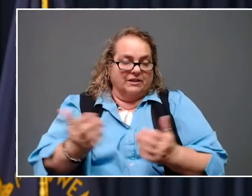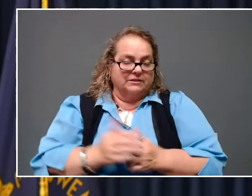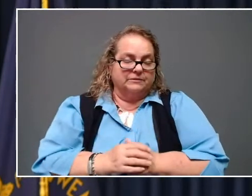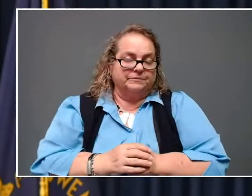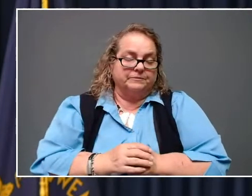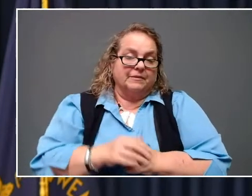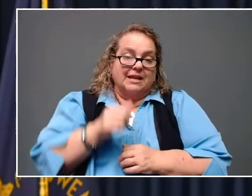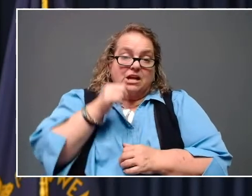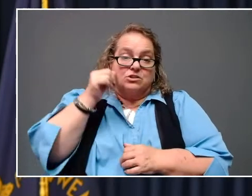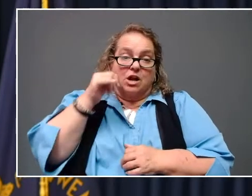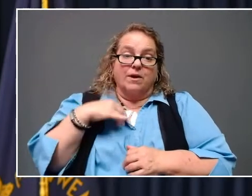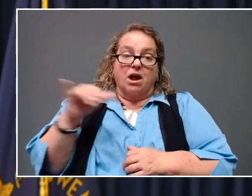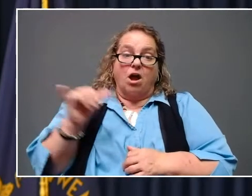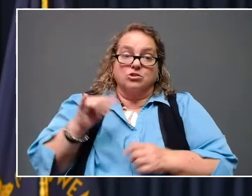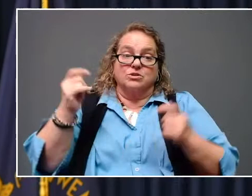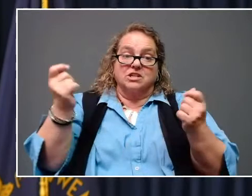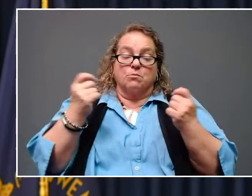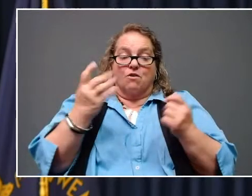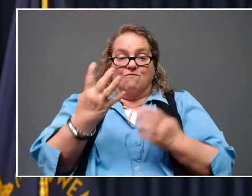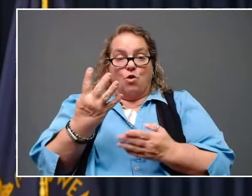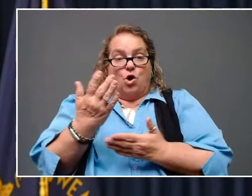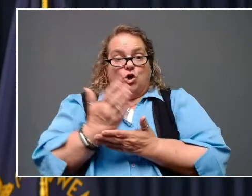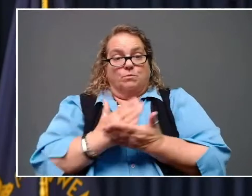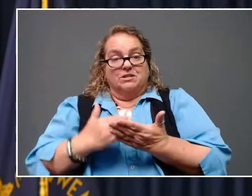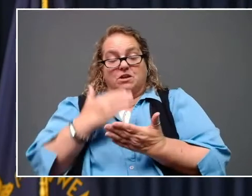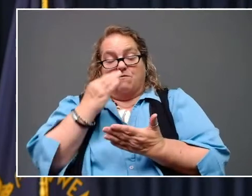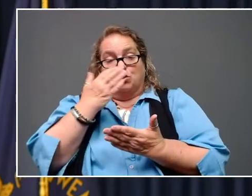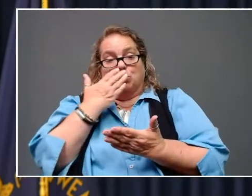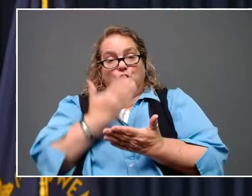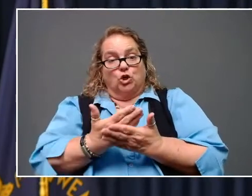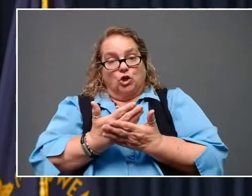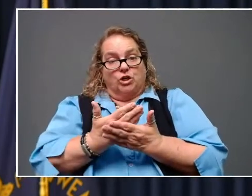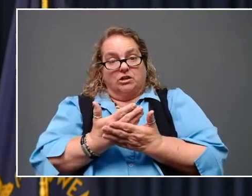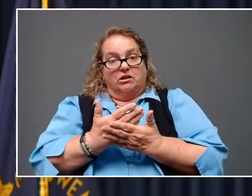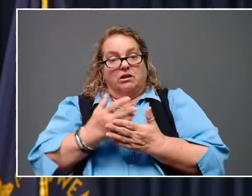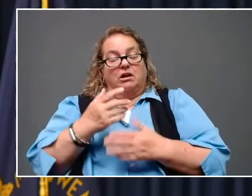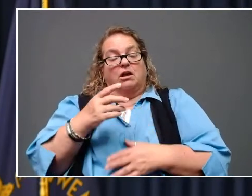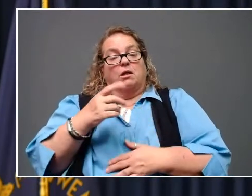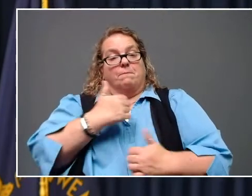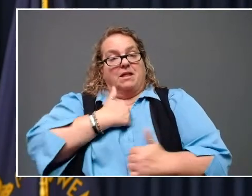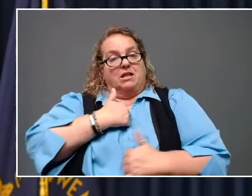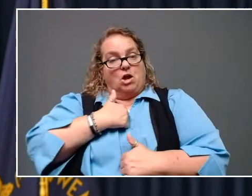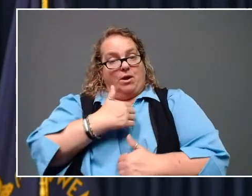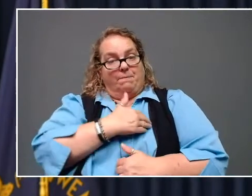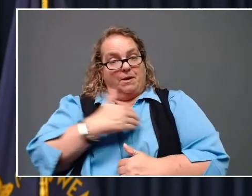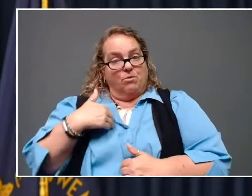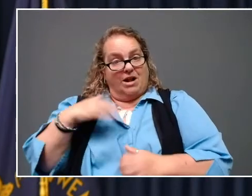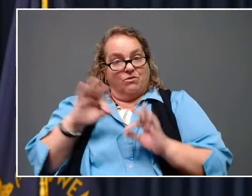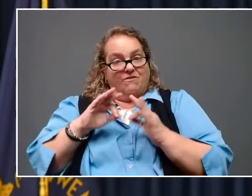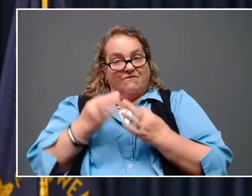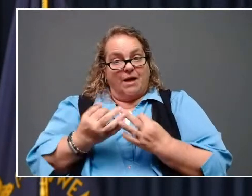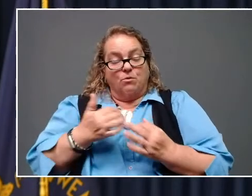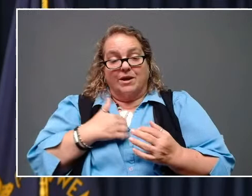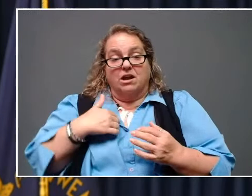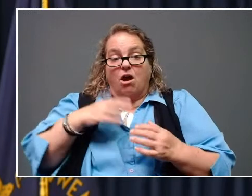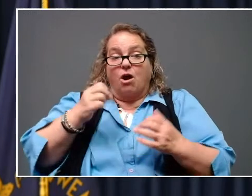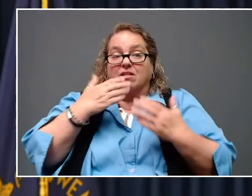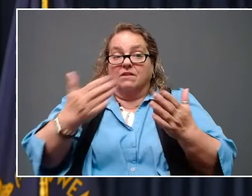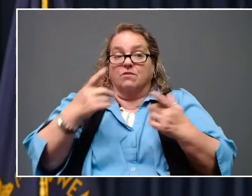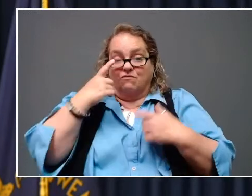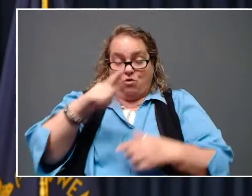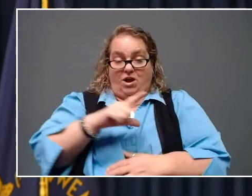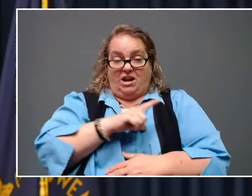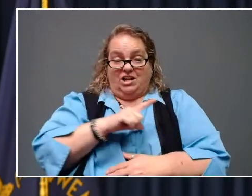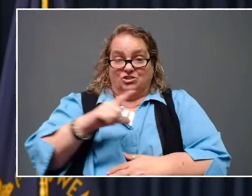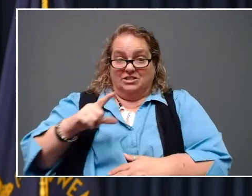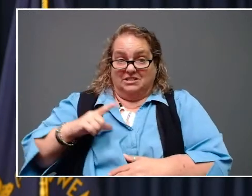legislation that will benefit Kentucky's military service members and their families. We are grateful for legislation that expands